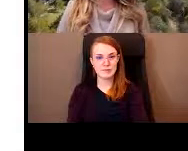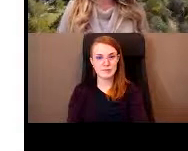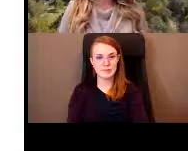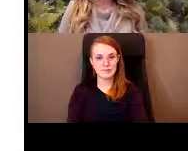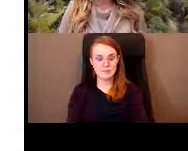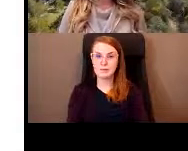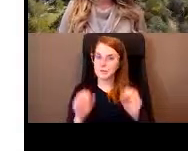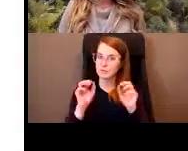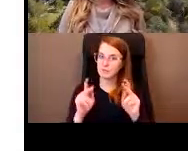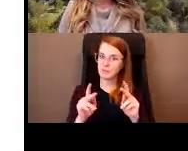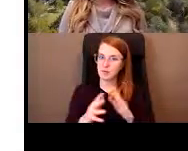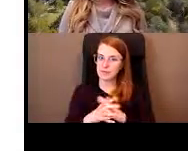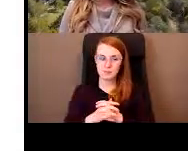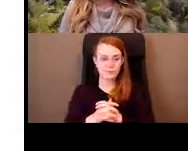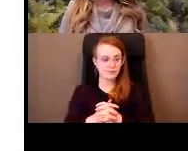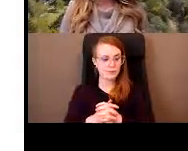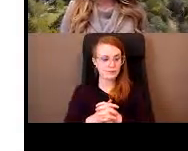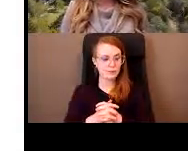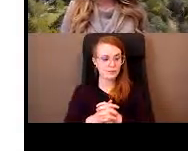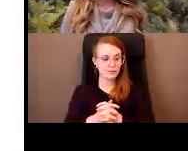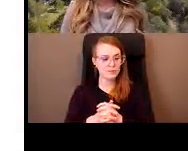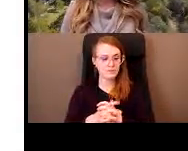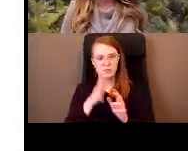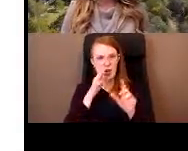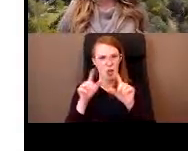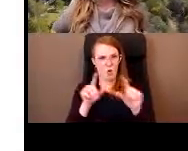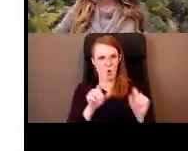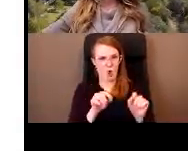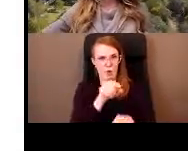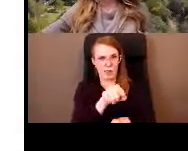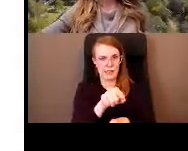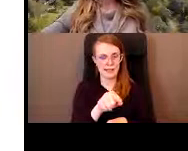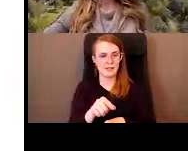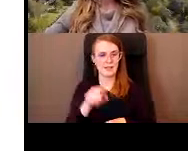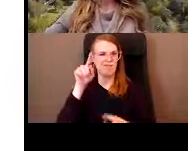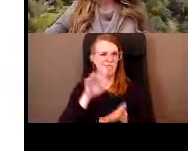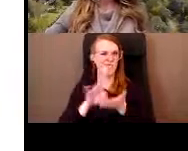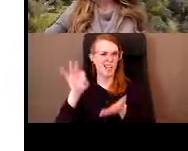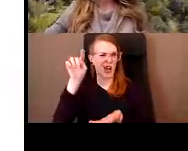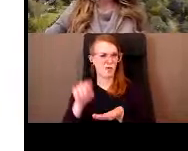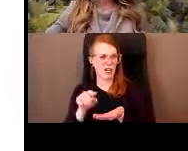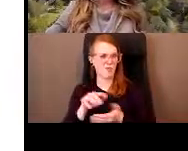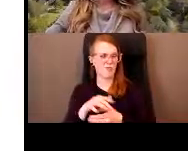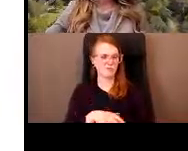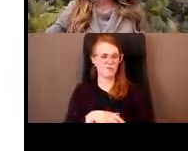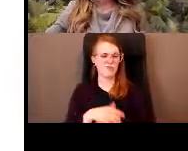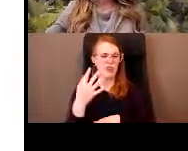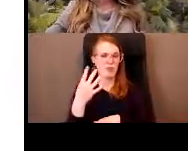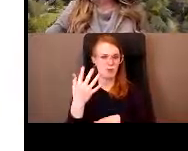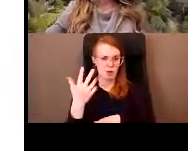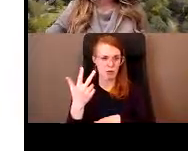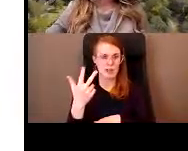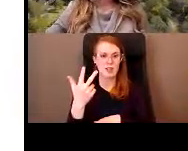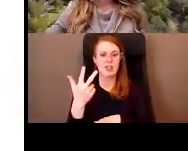Right. I'll close this out in 5, 4,